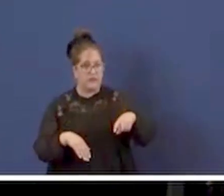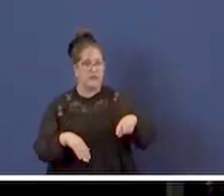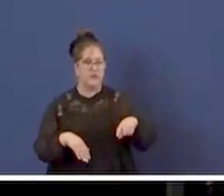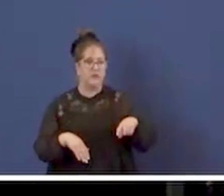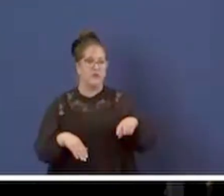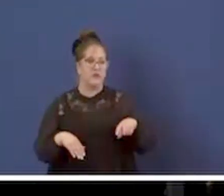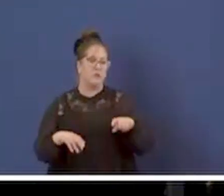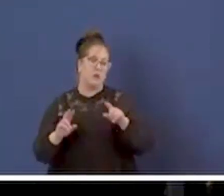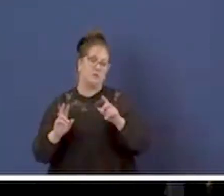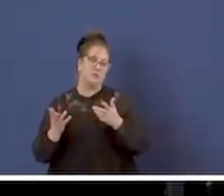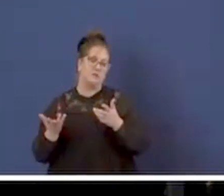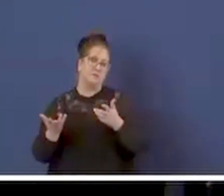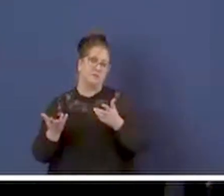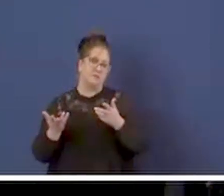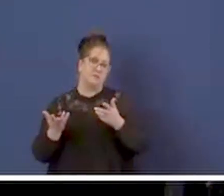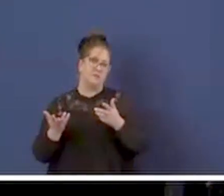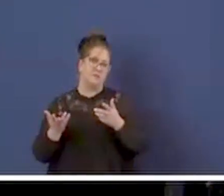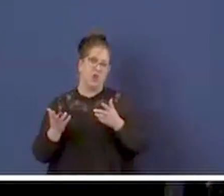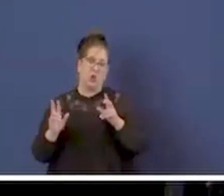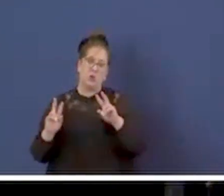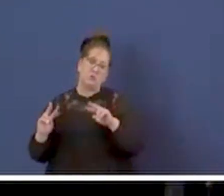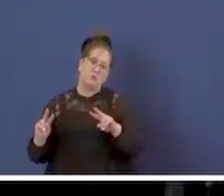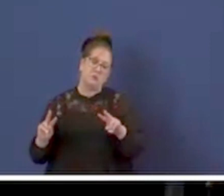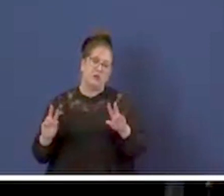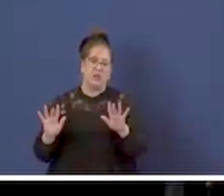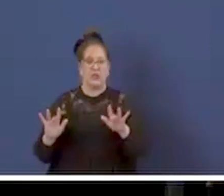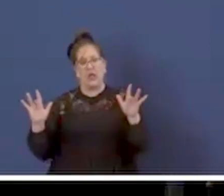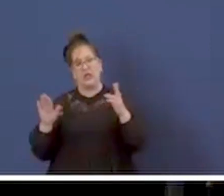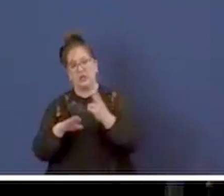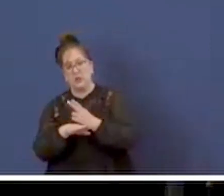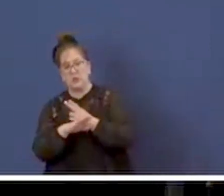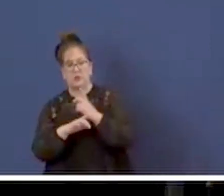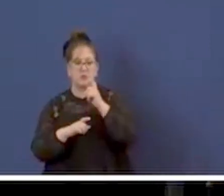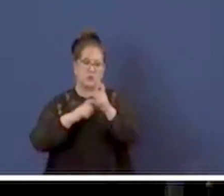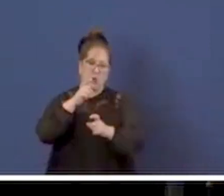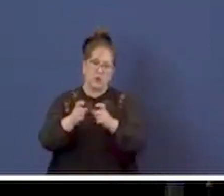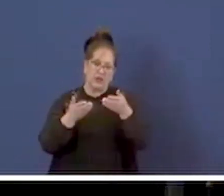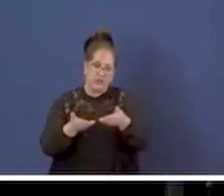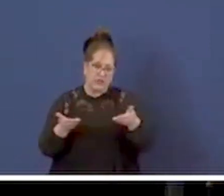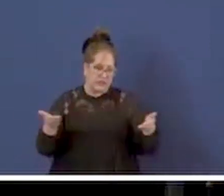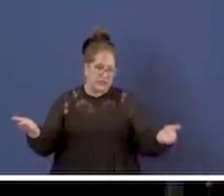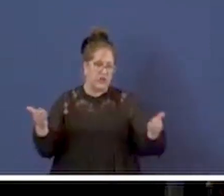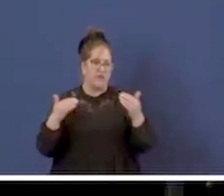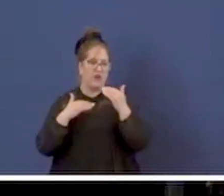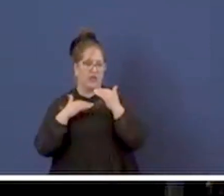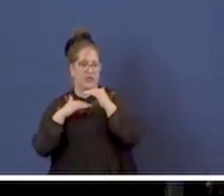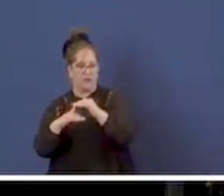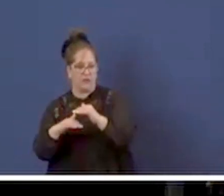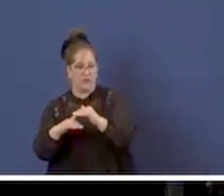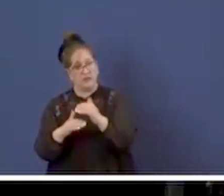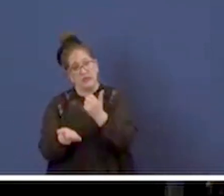a selection of lightly used donated items, of a limited selection, is